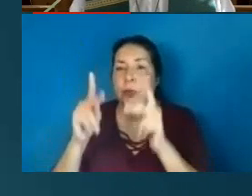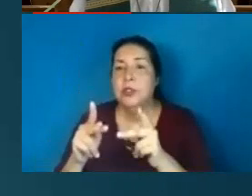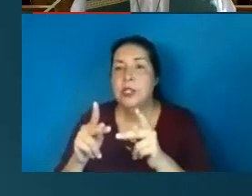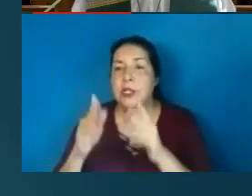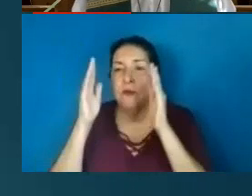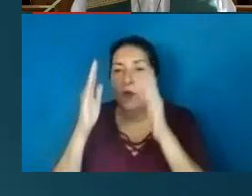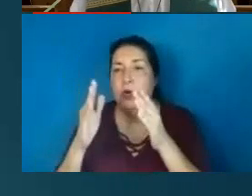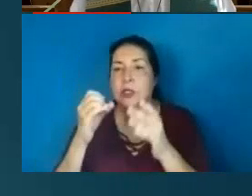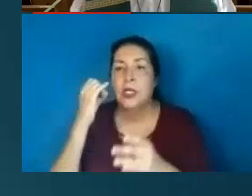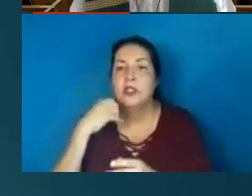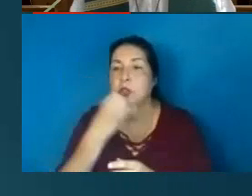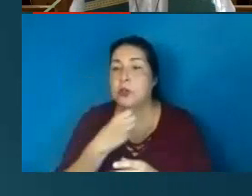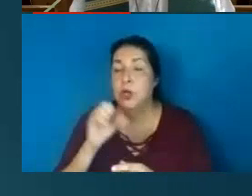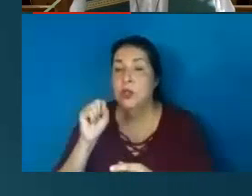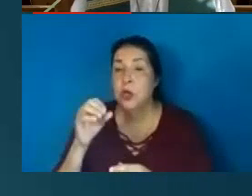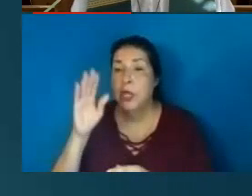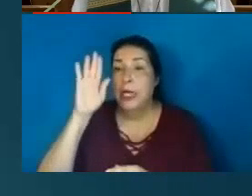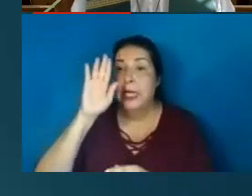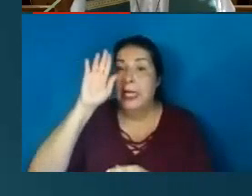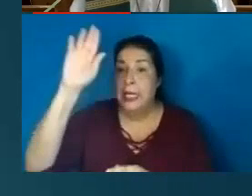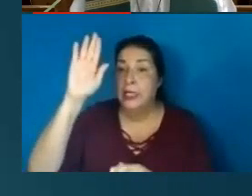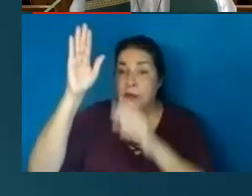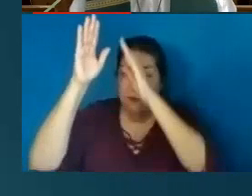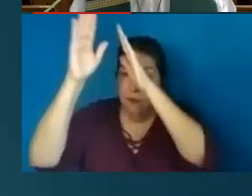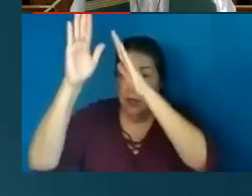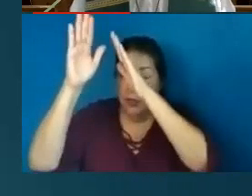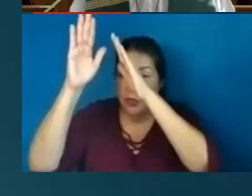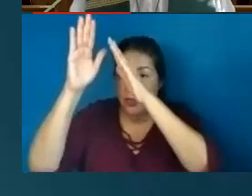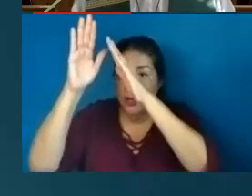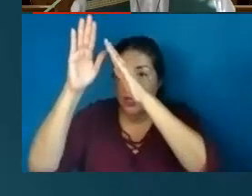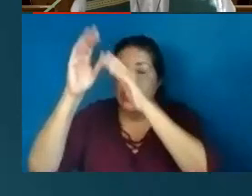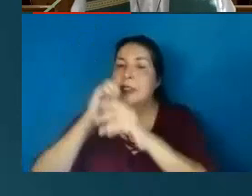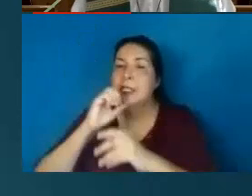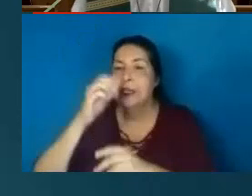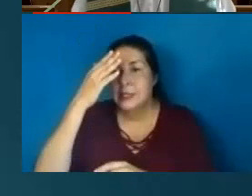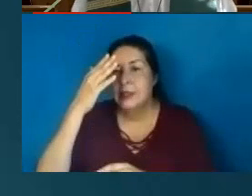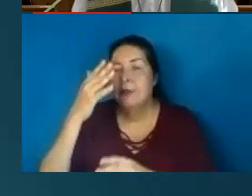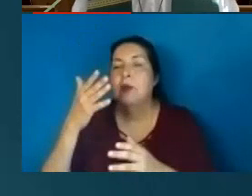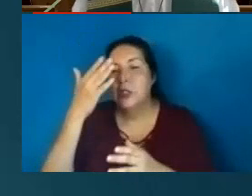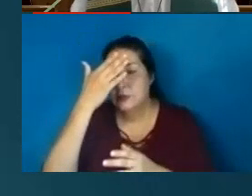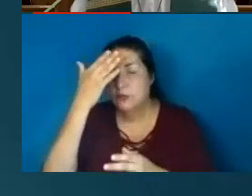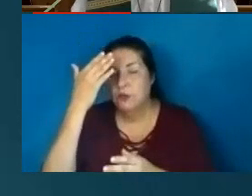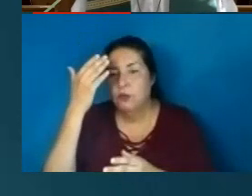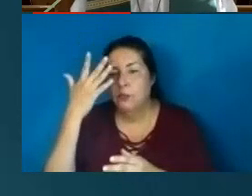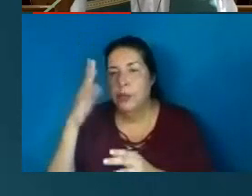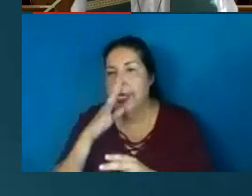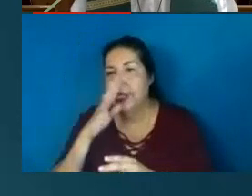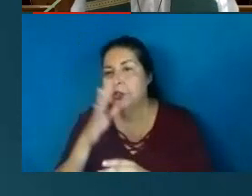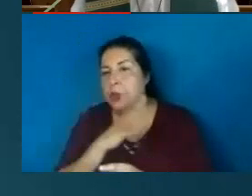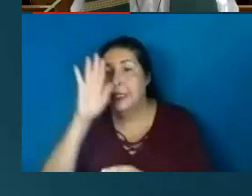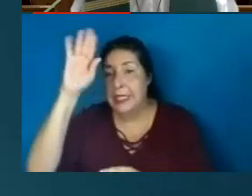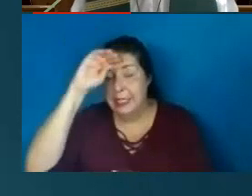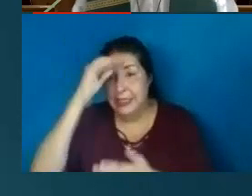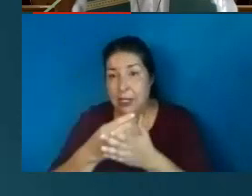that his Father would turn his back on his Son for our sake, and will,